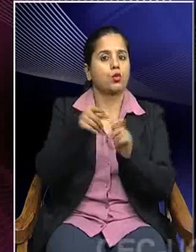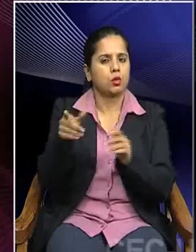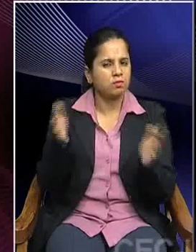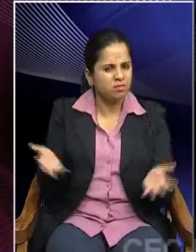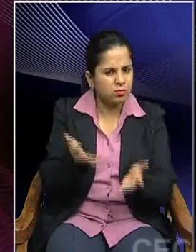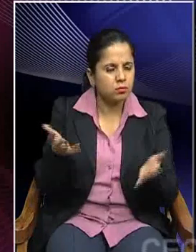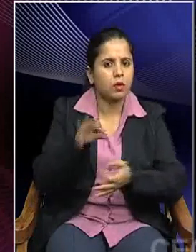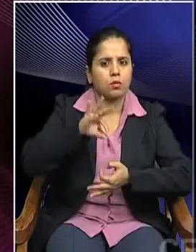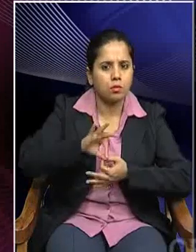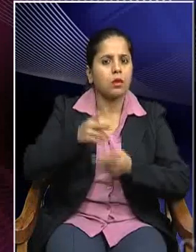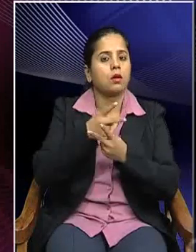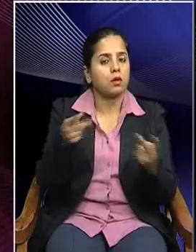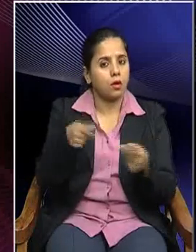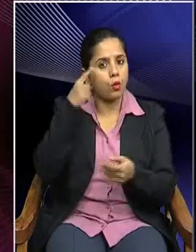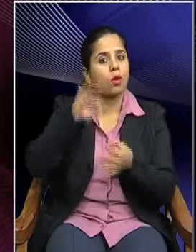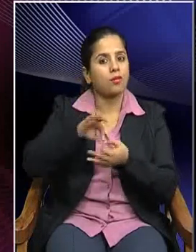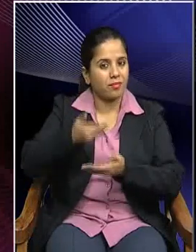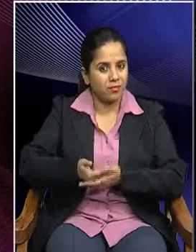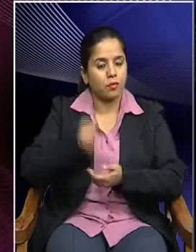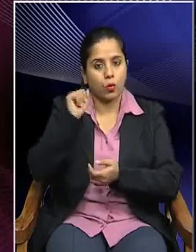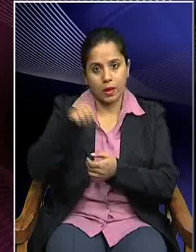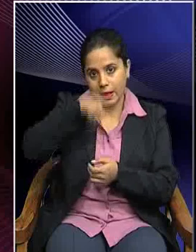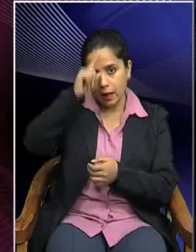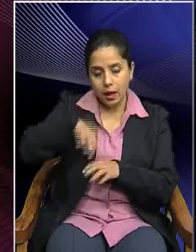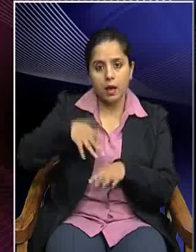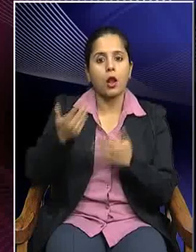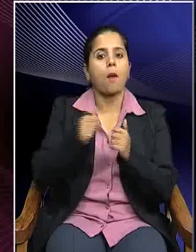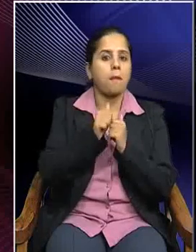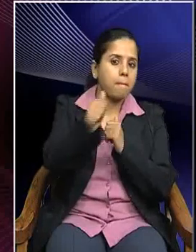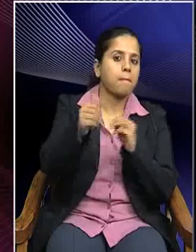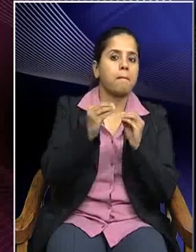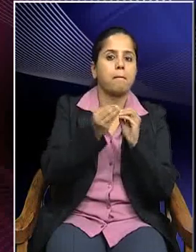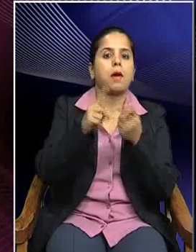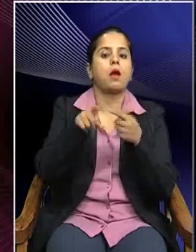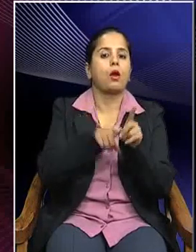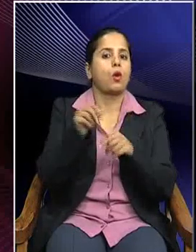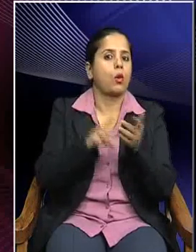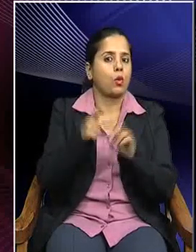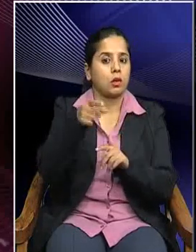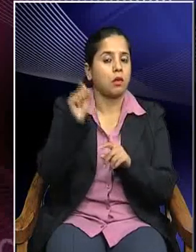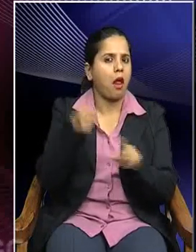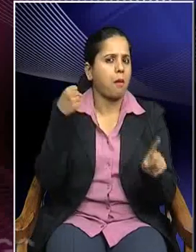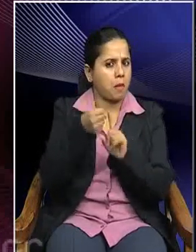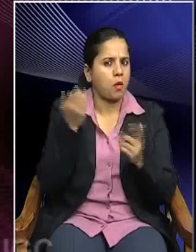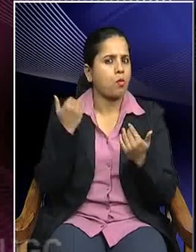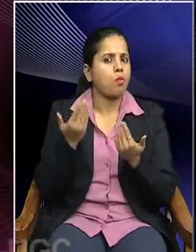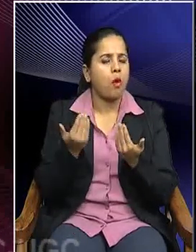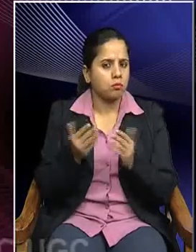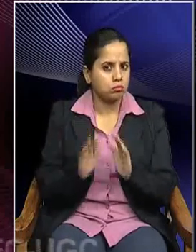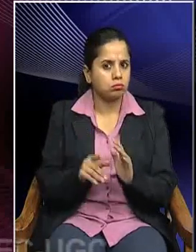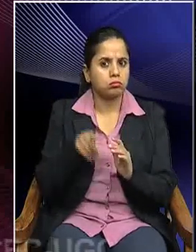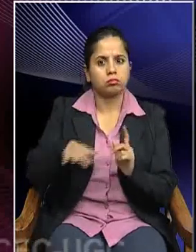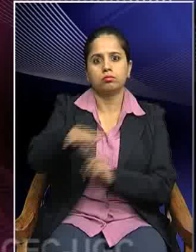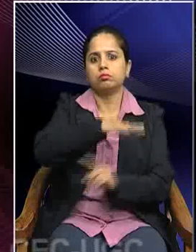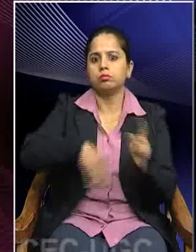in this part of India and beyond. And that could have impacted this